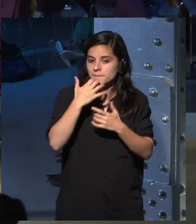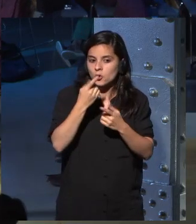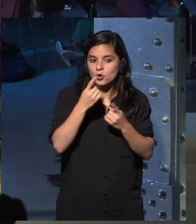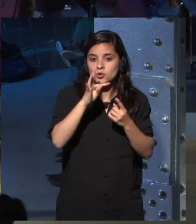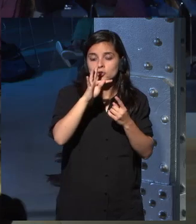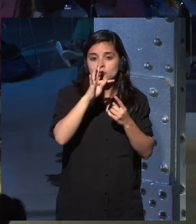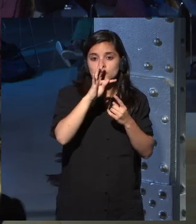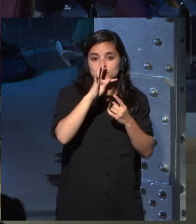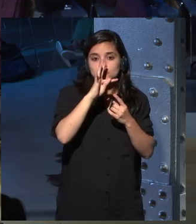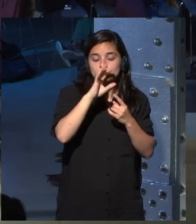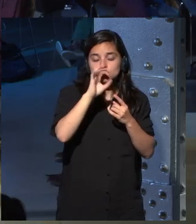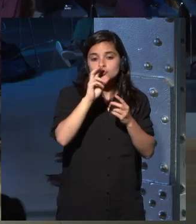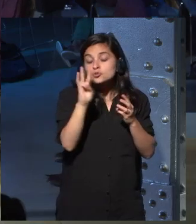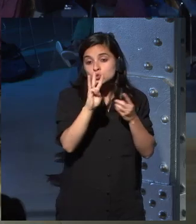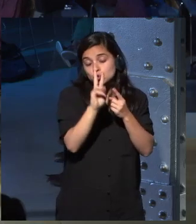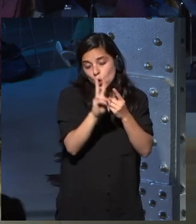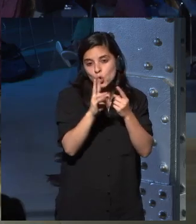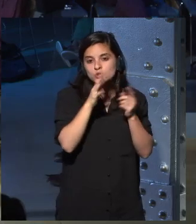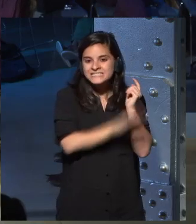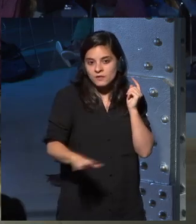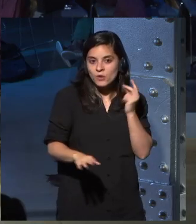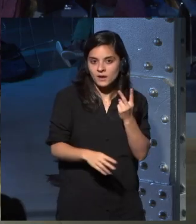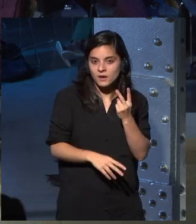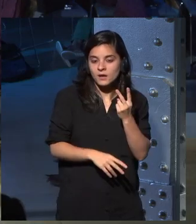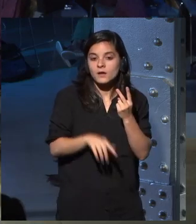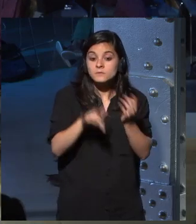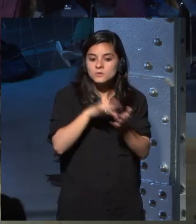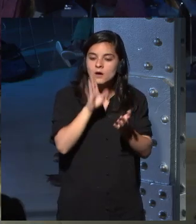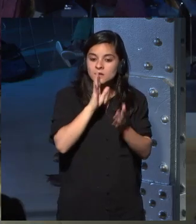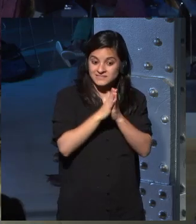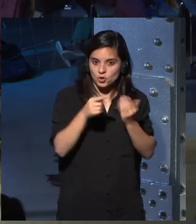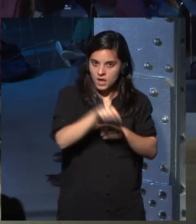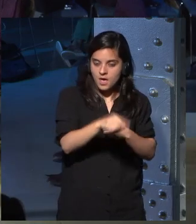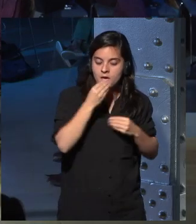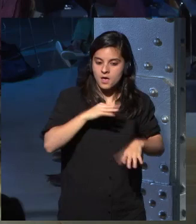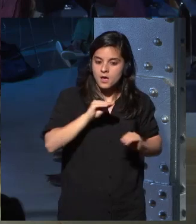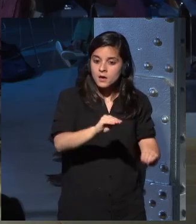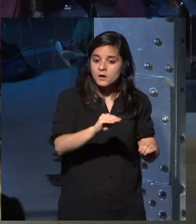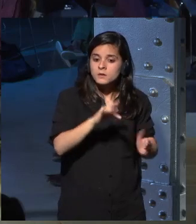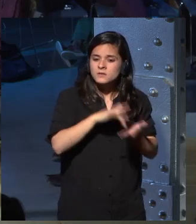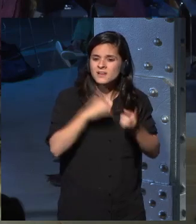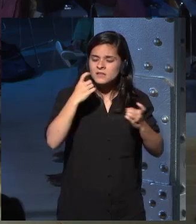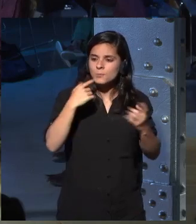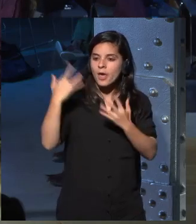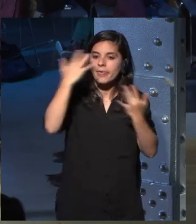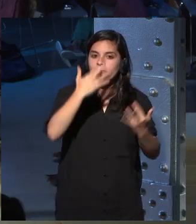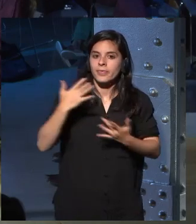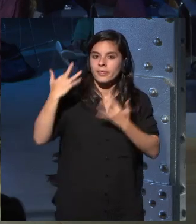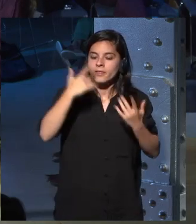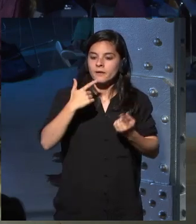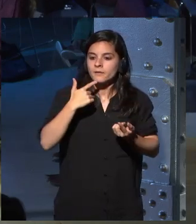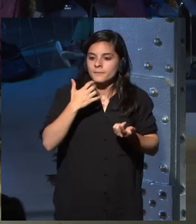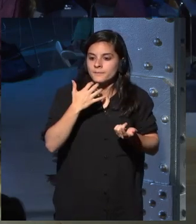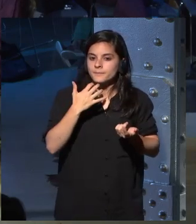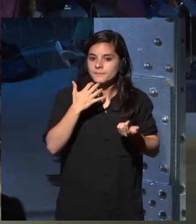middle-aged, try to persuade her to accept that she is growing old, that she may soon be in